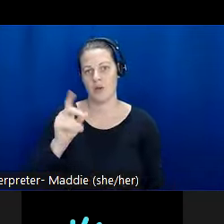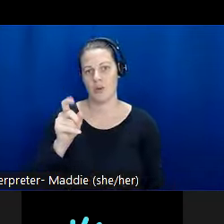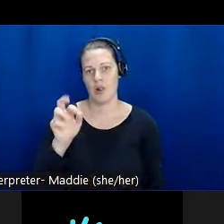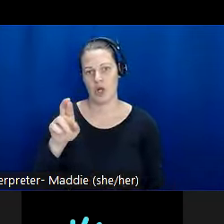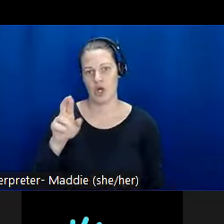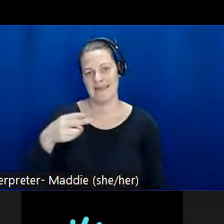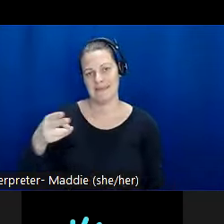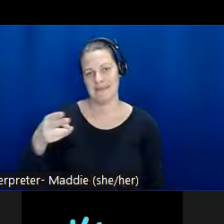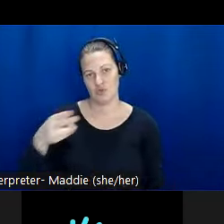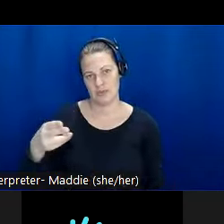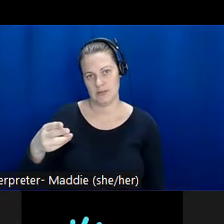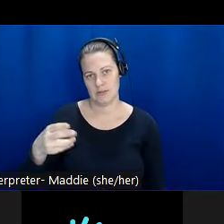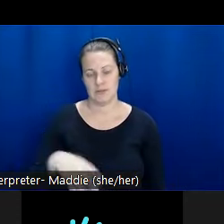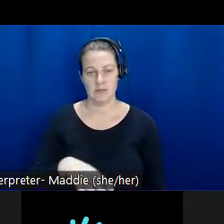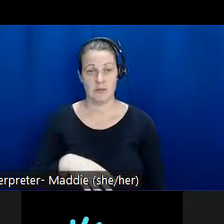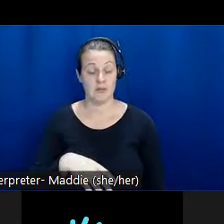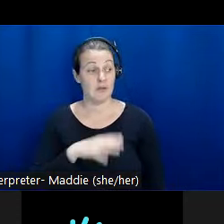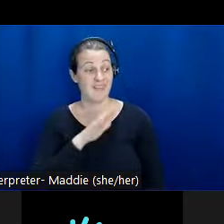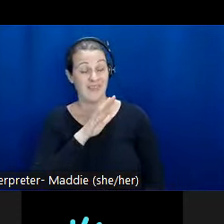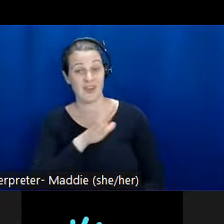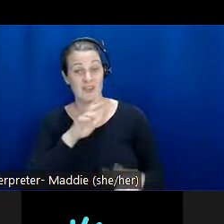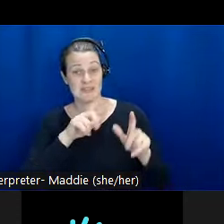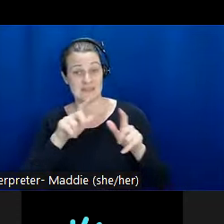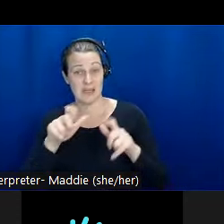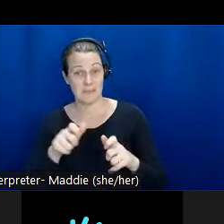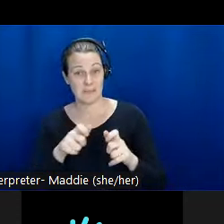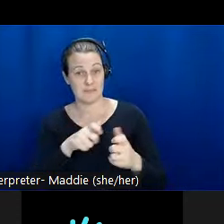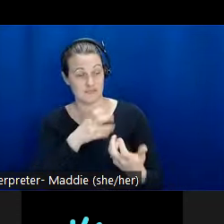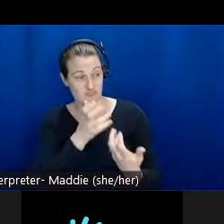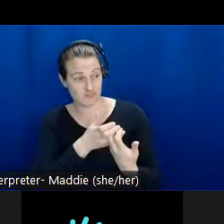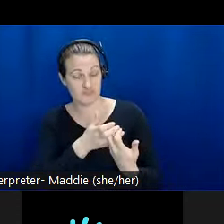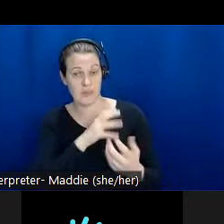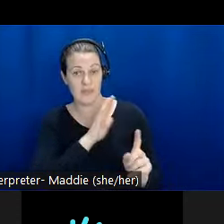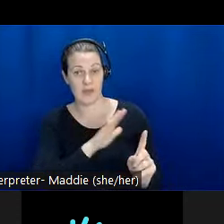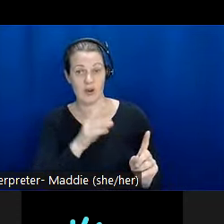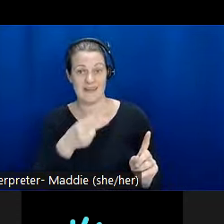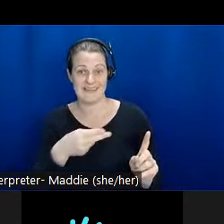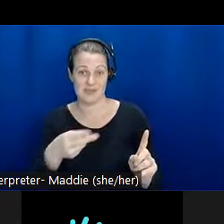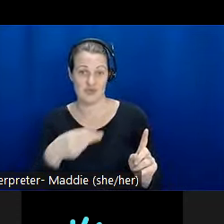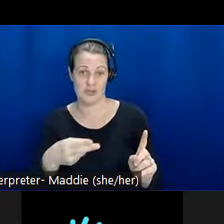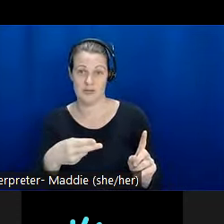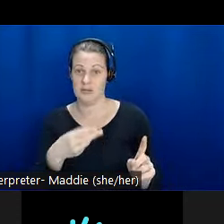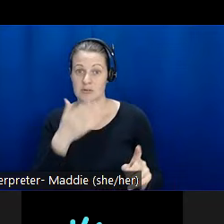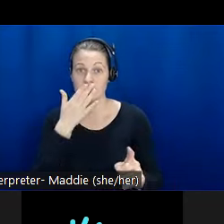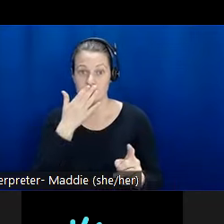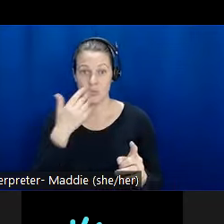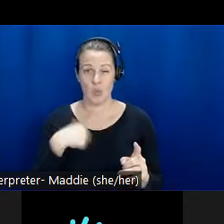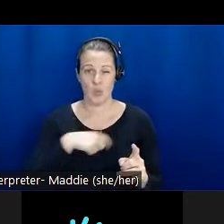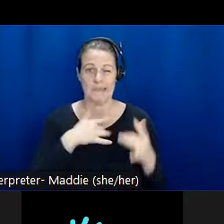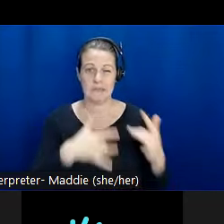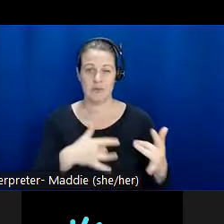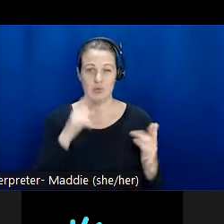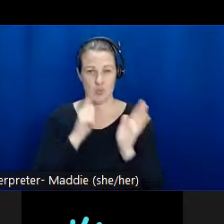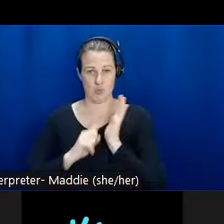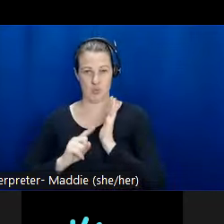A patient's examination is tailored to their ocular history. There is a good amount of research that we do before an examination.